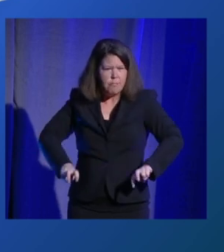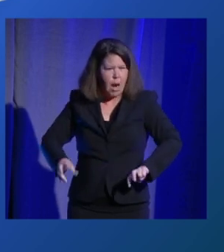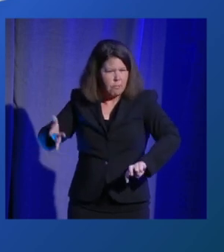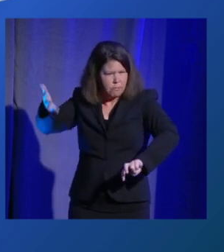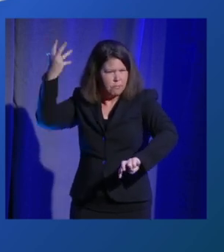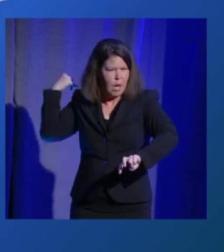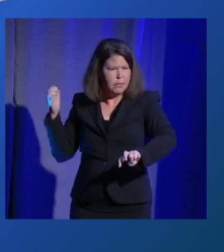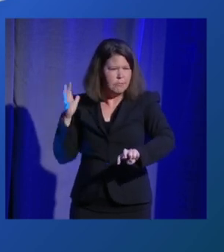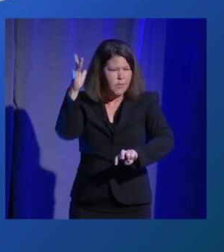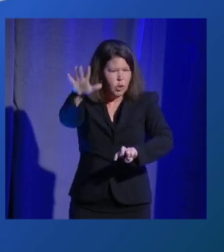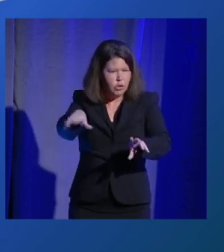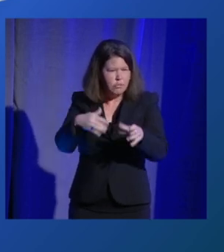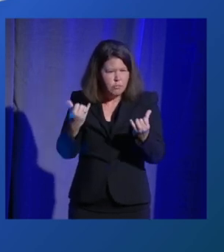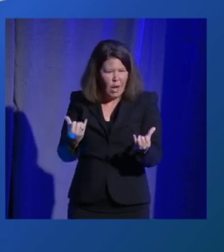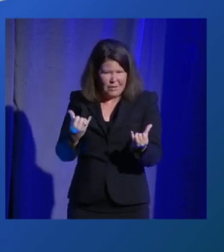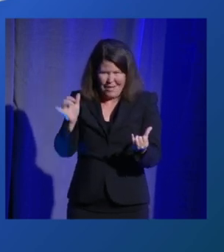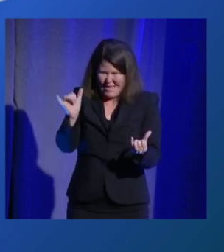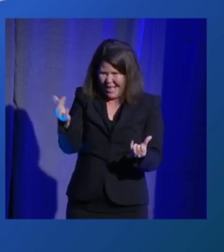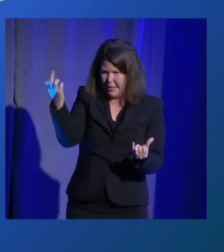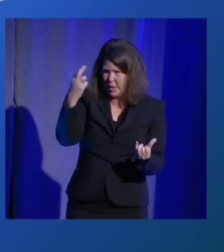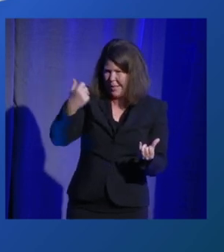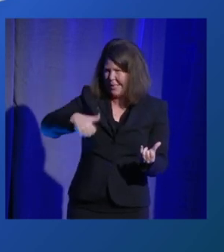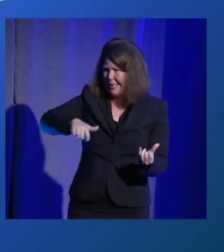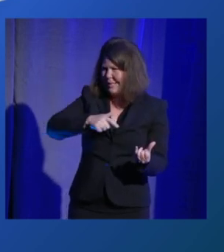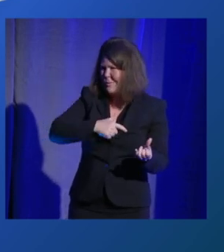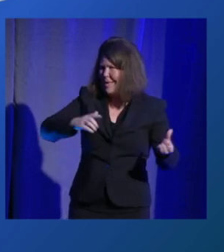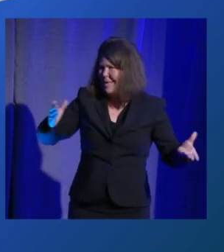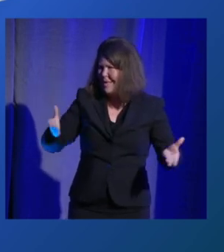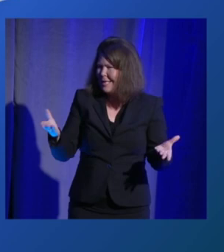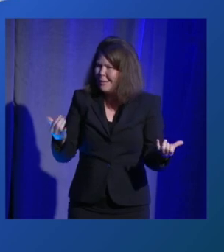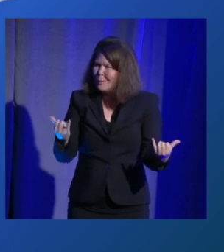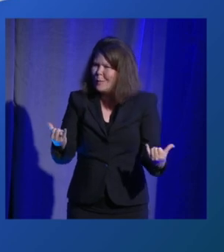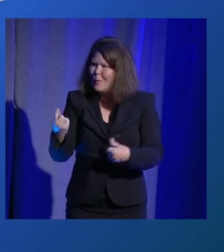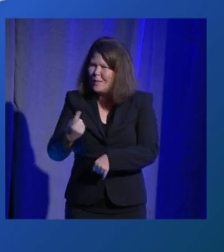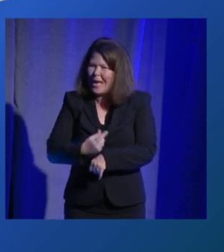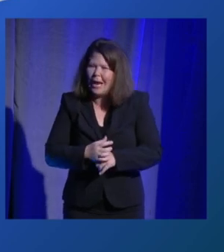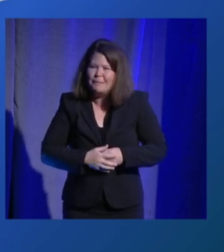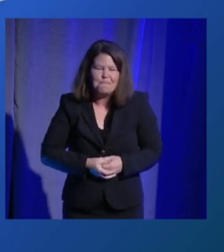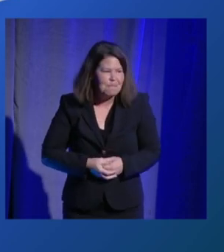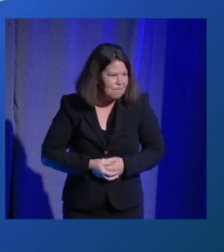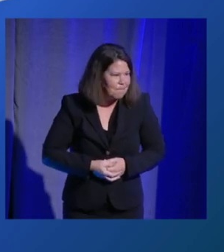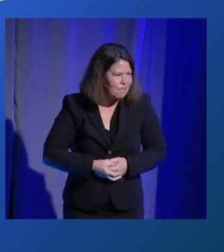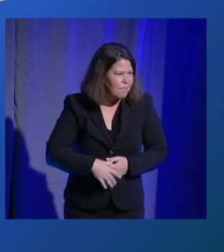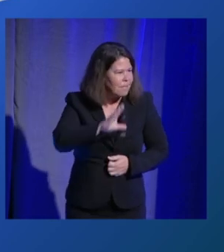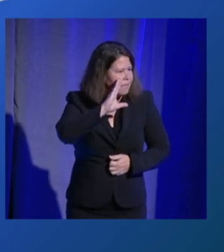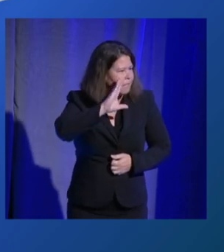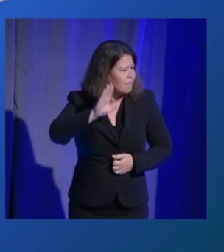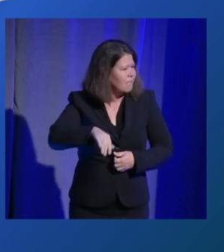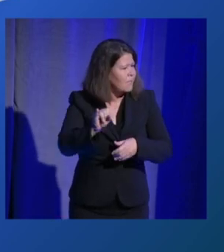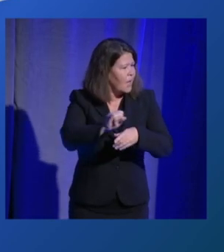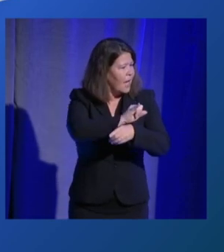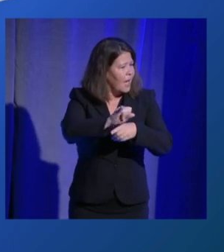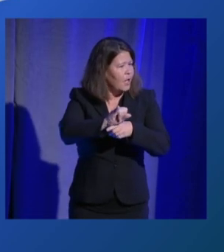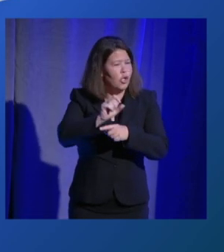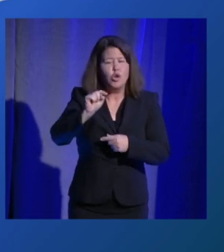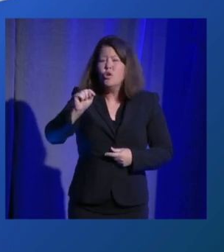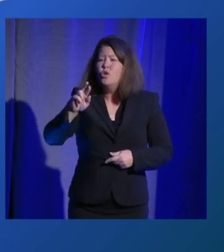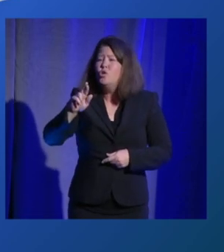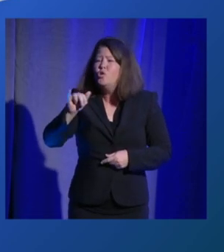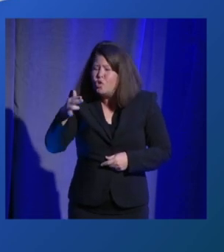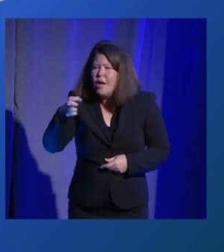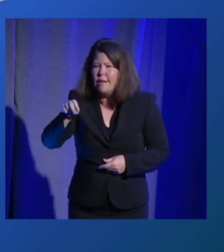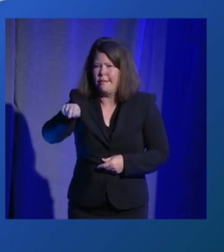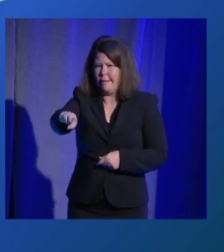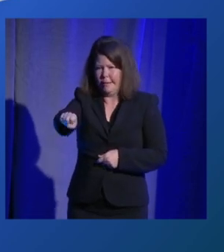all here now trillions of dollars have been made in the industry over in information